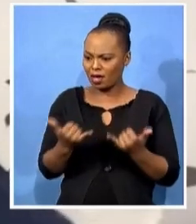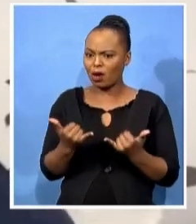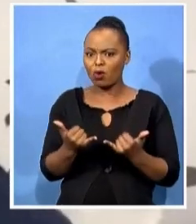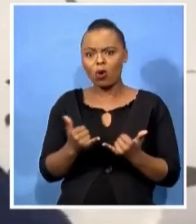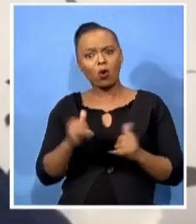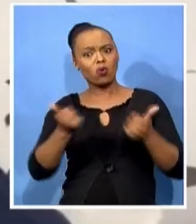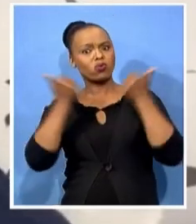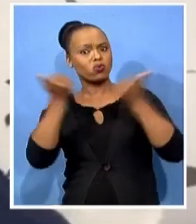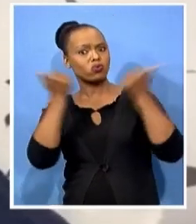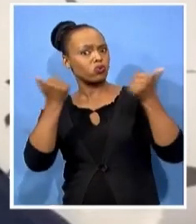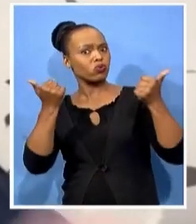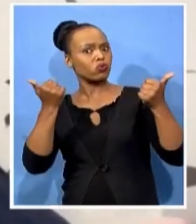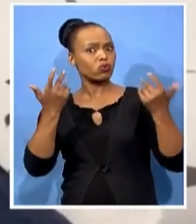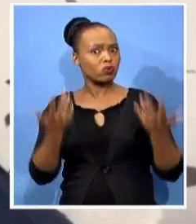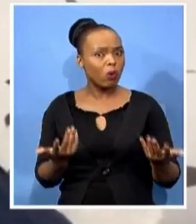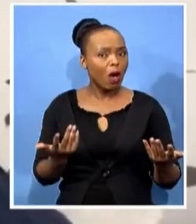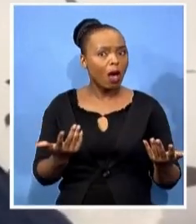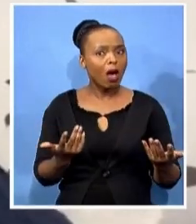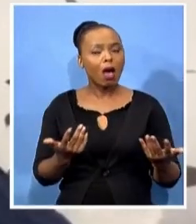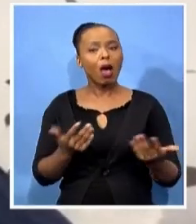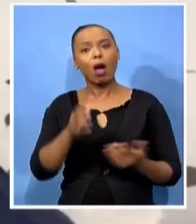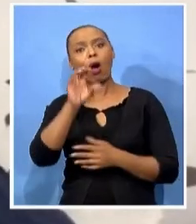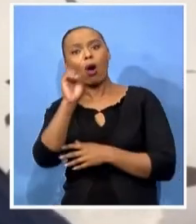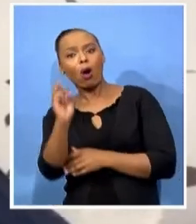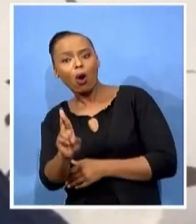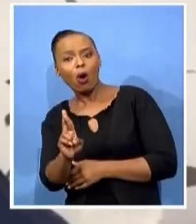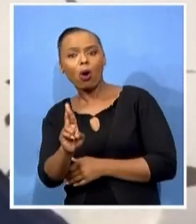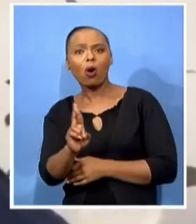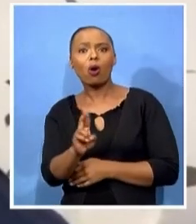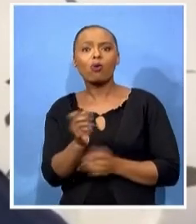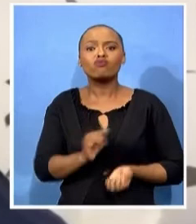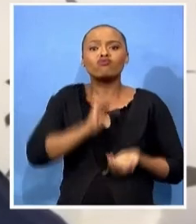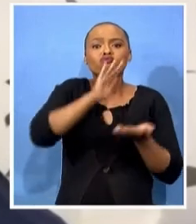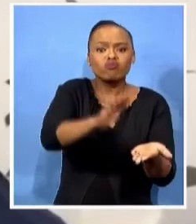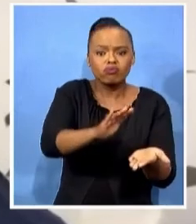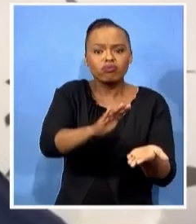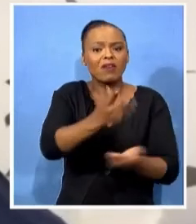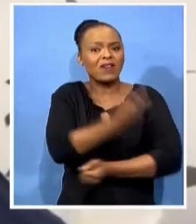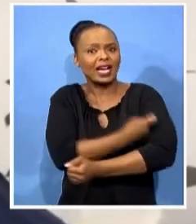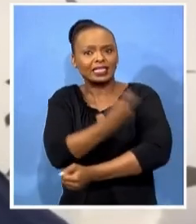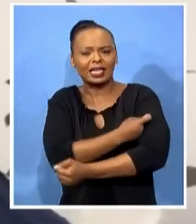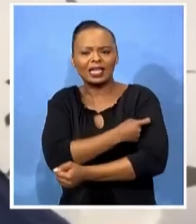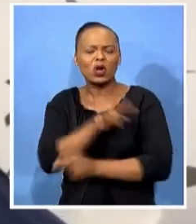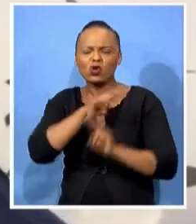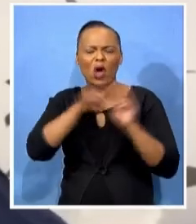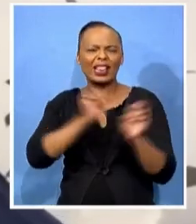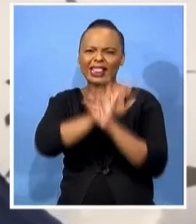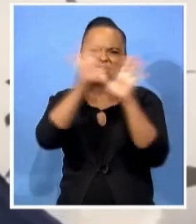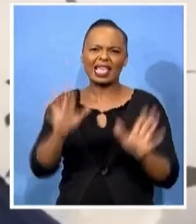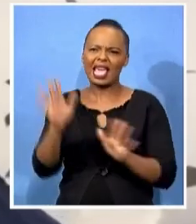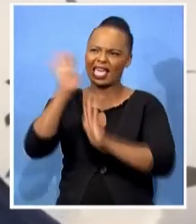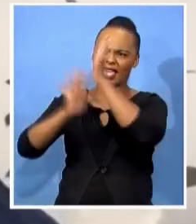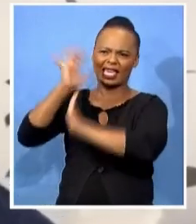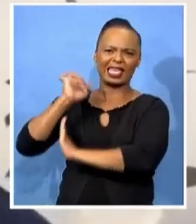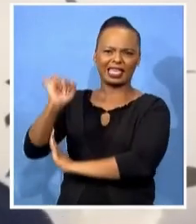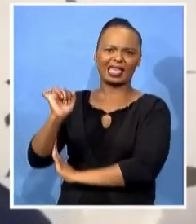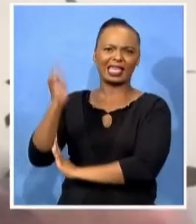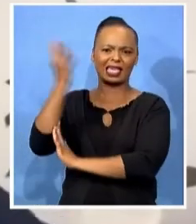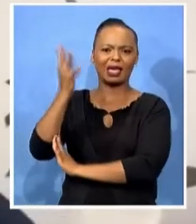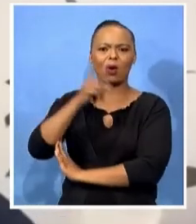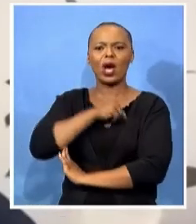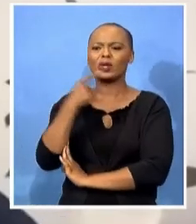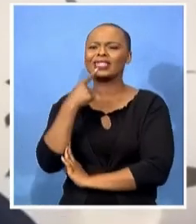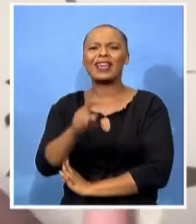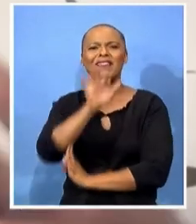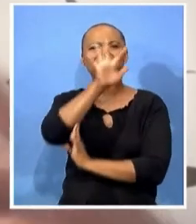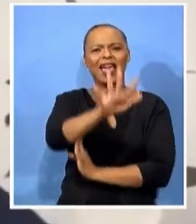the procurement of a vaccine? It's unclear, because you've got 5 or 9 of these manufacturers, and it's still unclear where you are. Have you